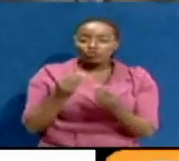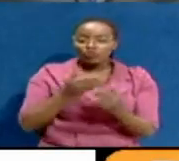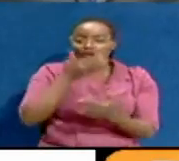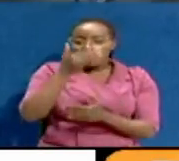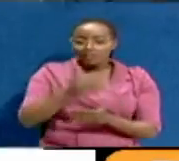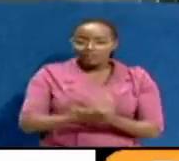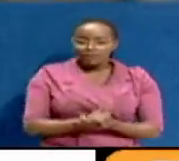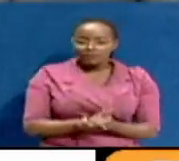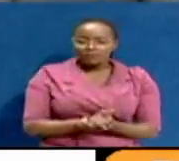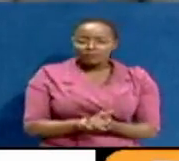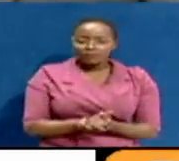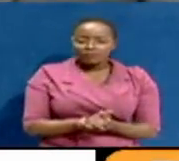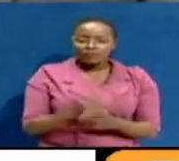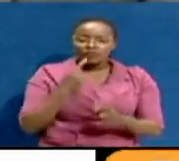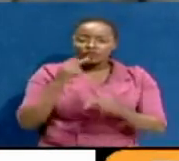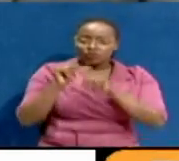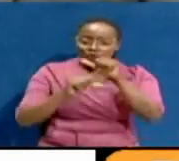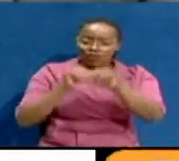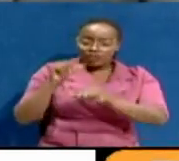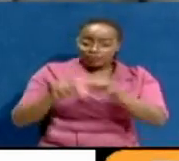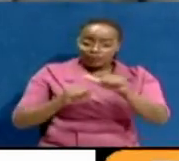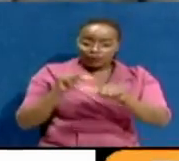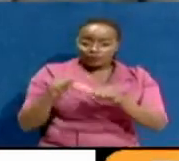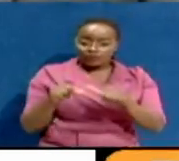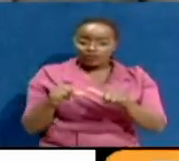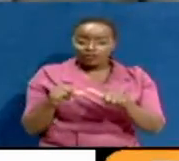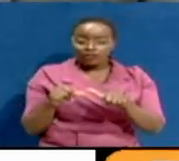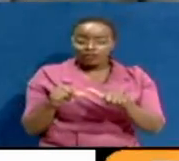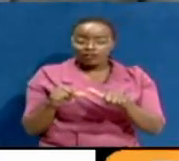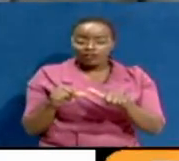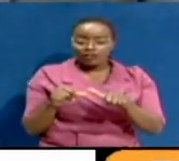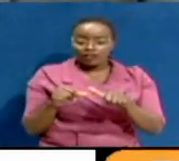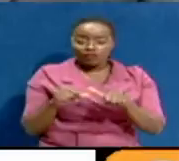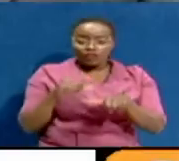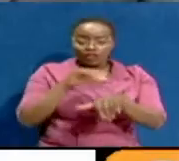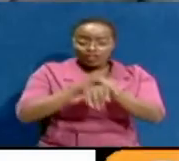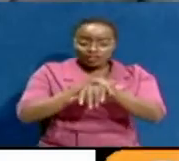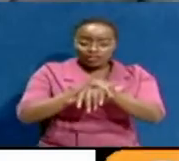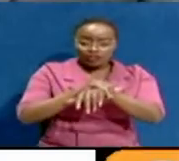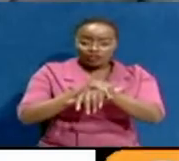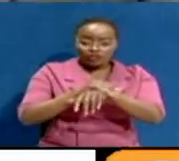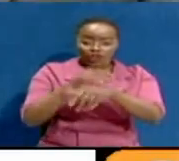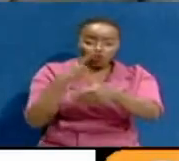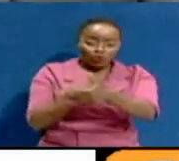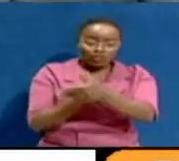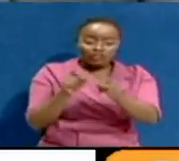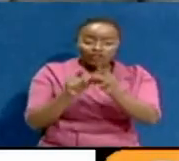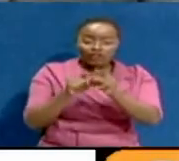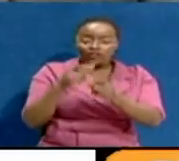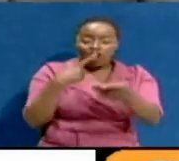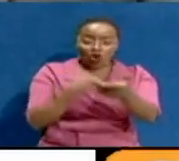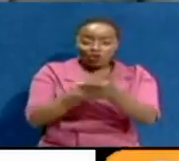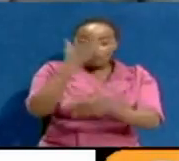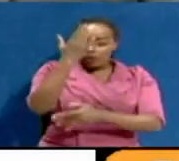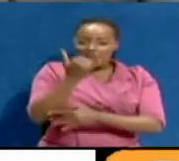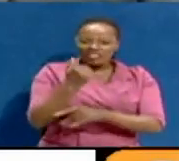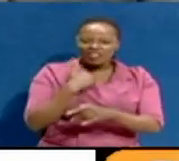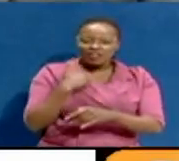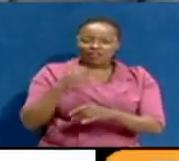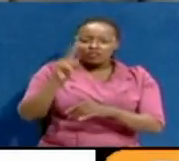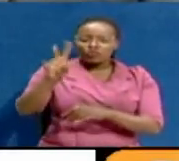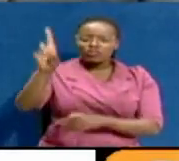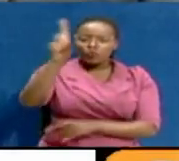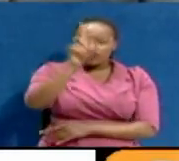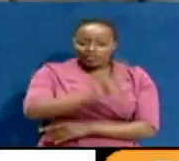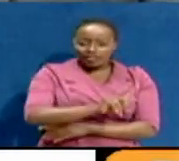tackle? Yeah, sure. So we had talked about the getting COVID despite having the vaccine, because we said it takes about 21